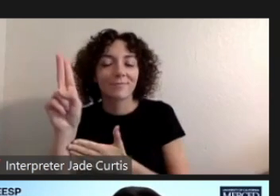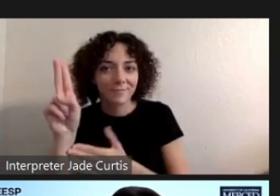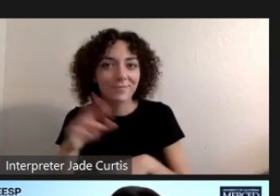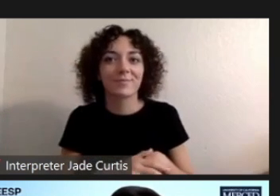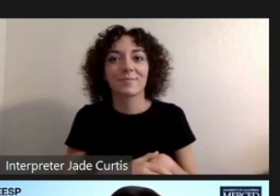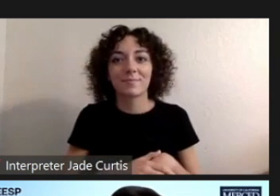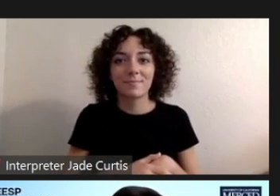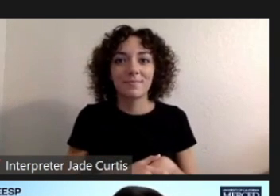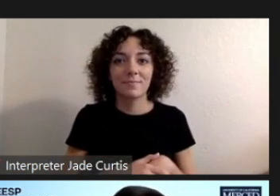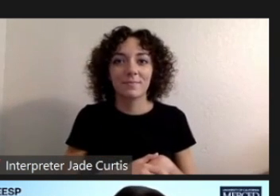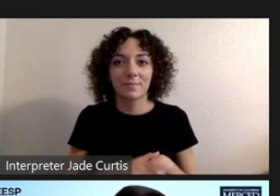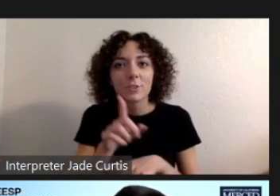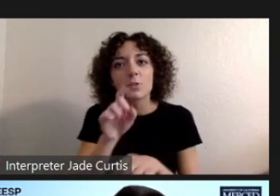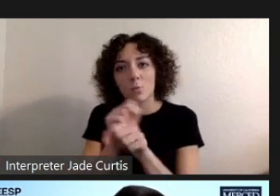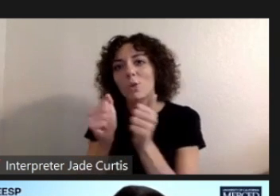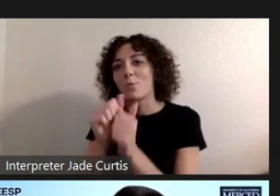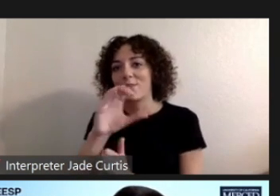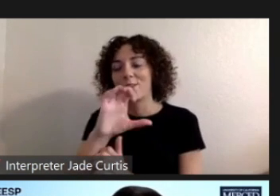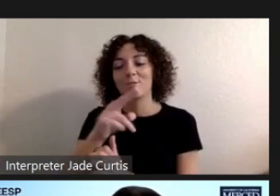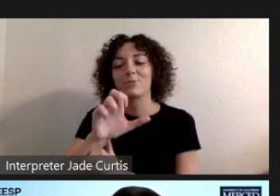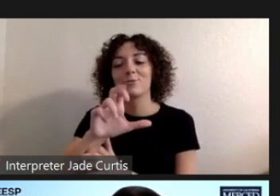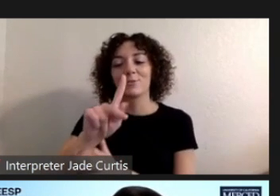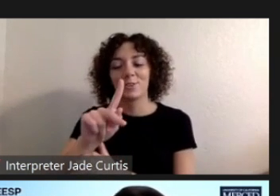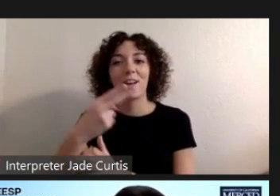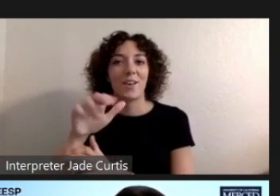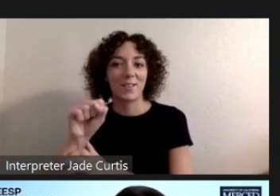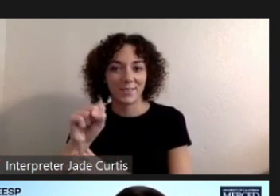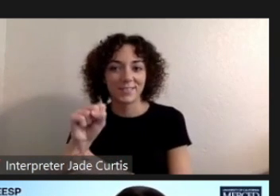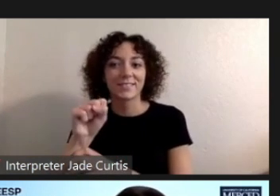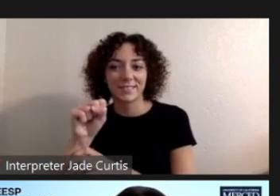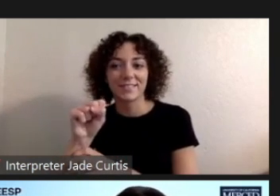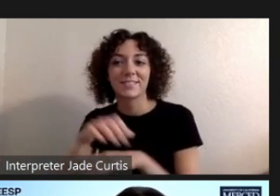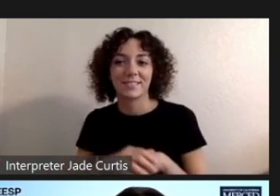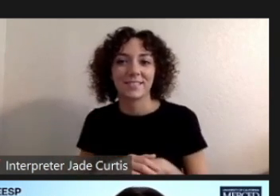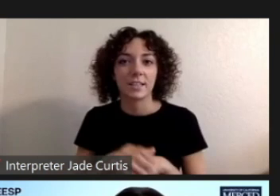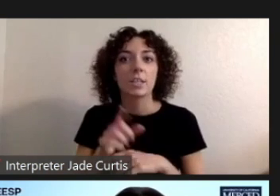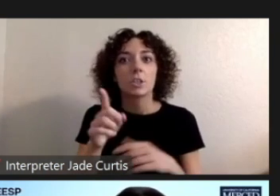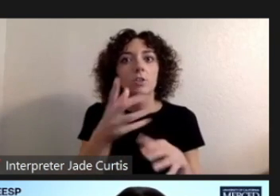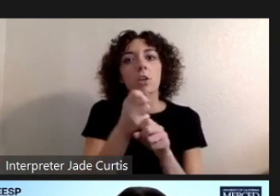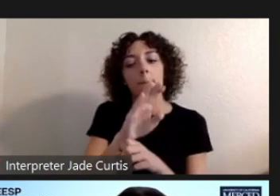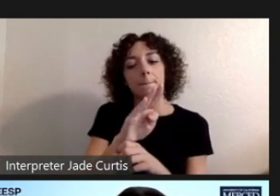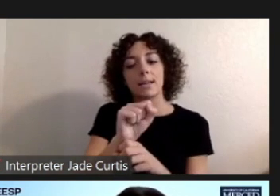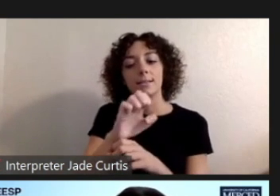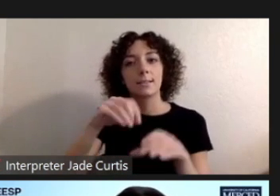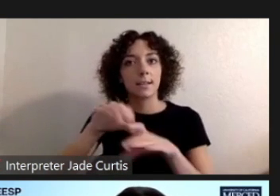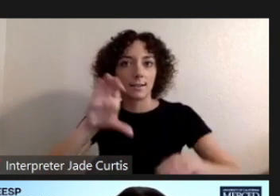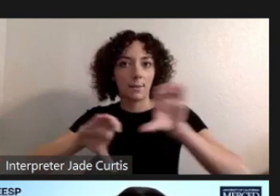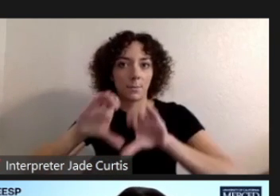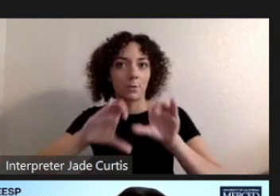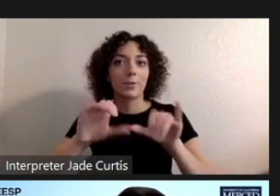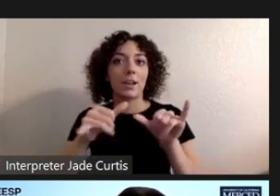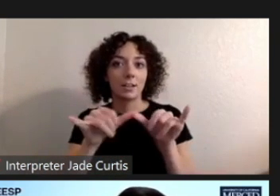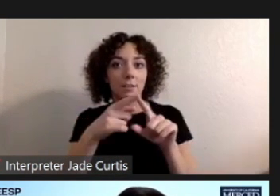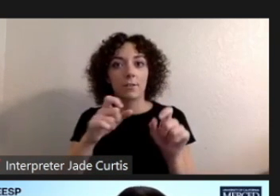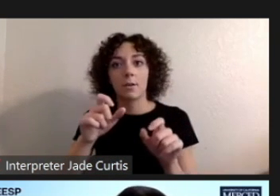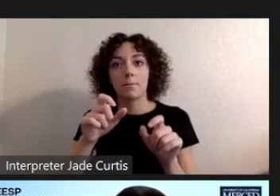a Master's of Applied Science in Chemical Engineering from the University of Toronto, and a BSc in Chemical Engineering from Bangladesh University